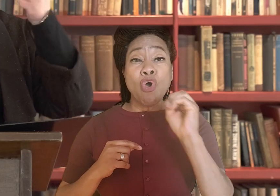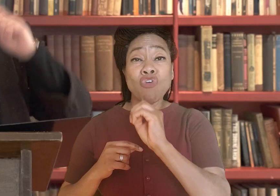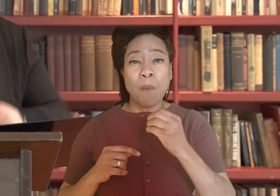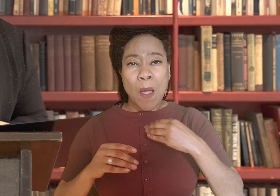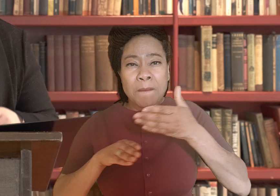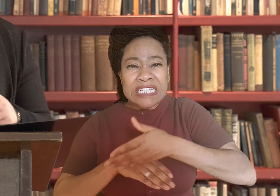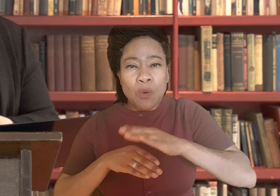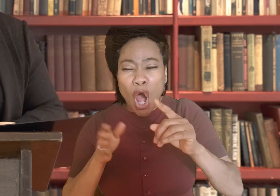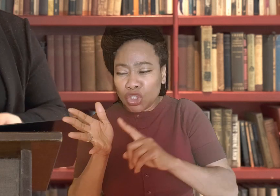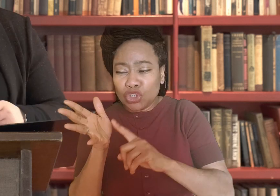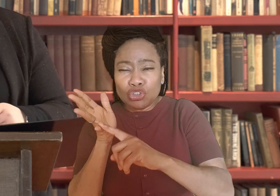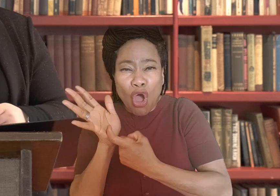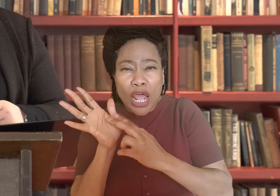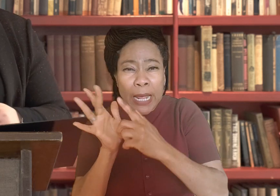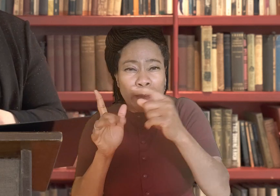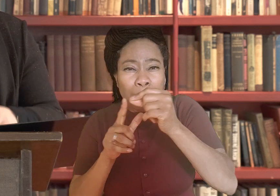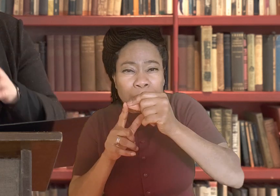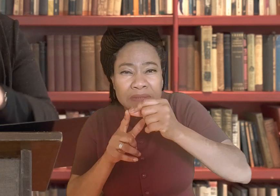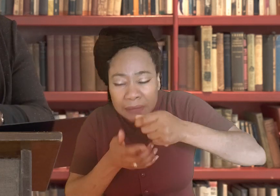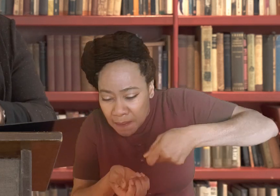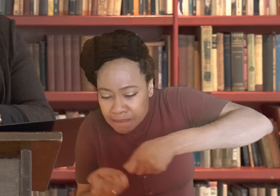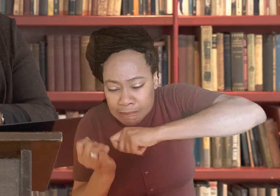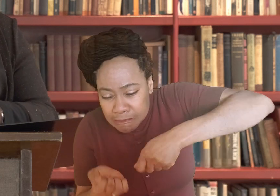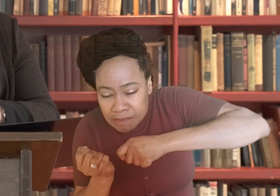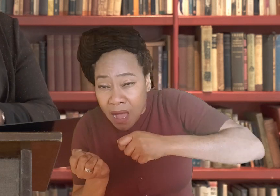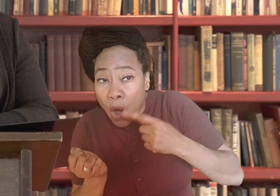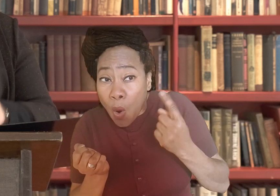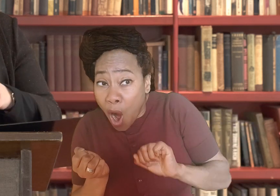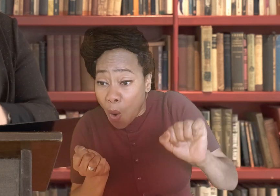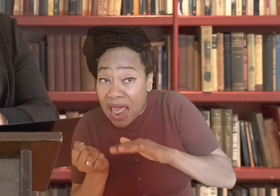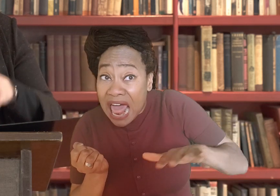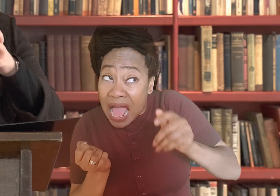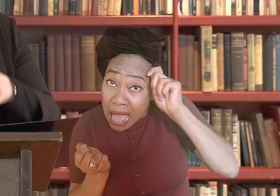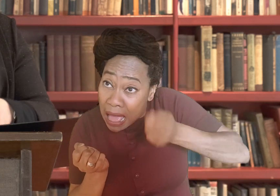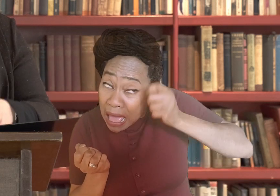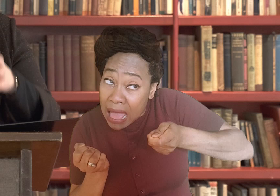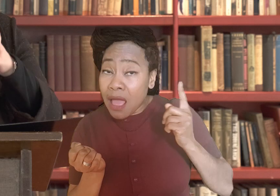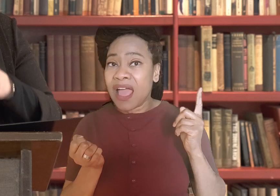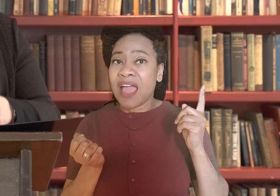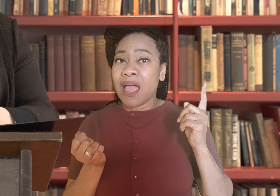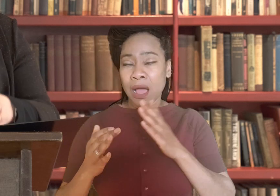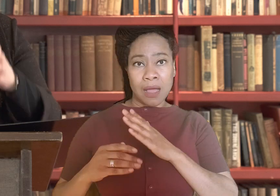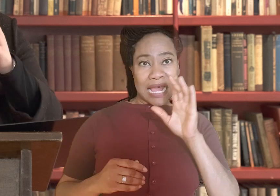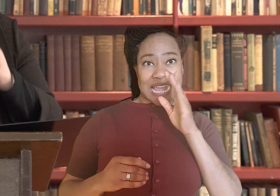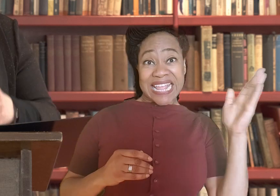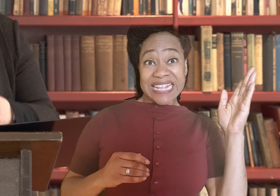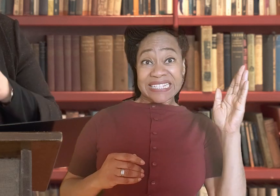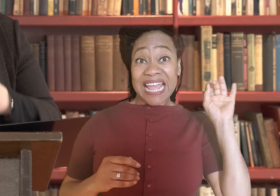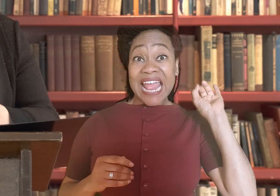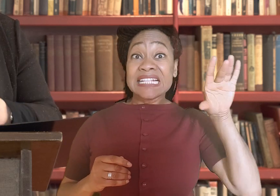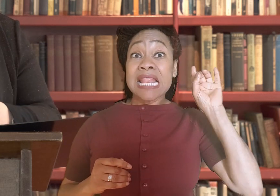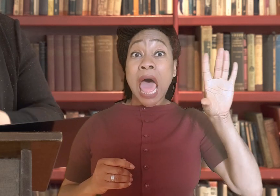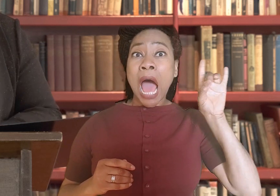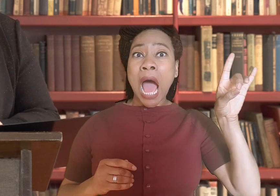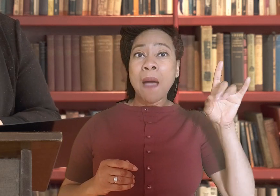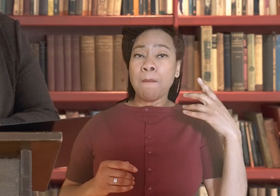and doffing our caps to feudal lords, Islamic scholars in the East were actively studying, translating and using